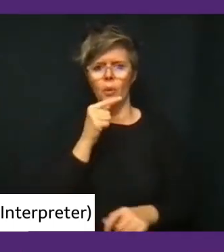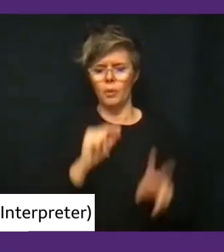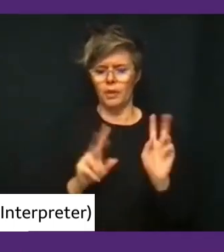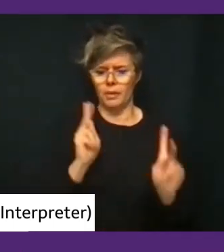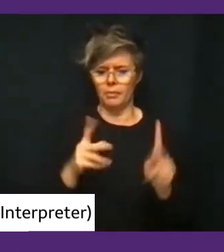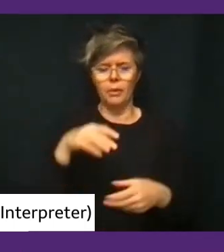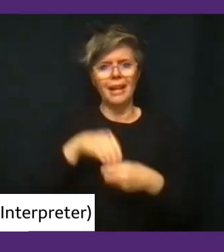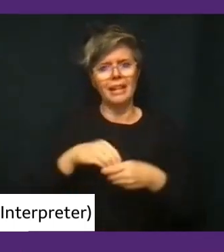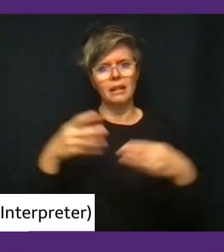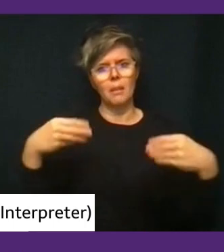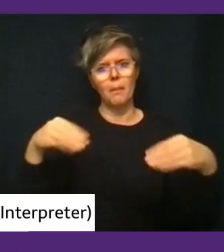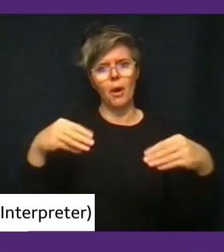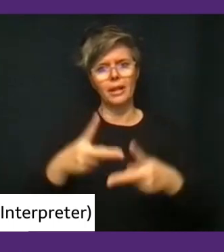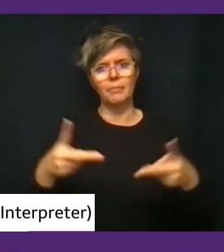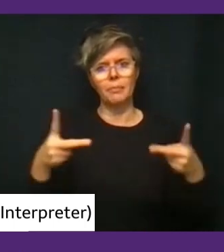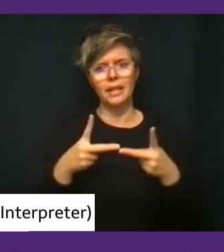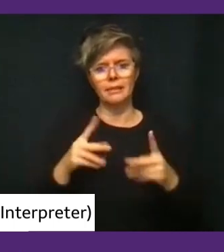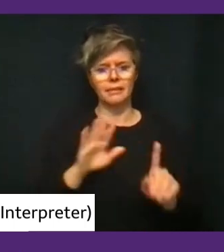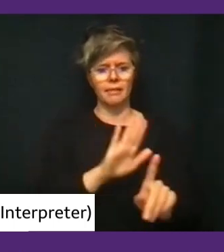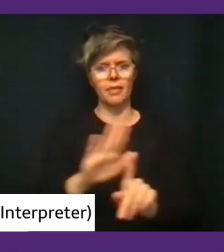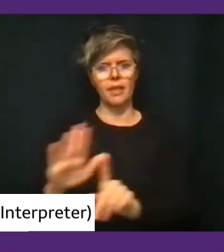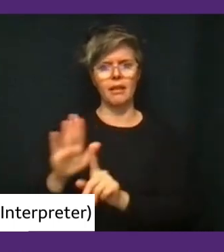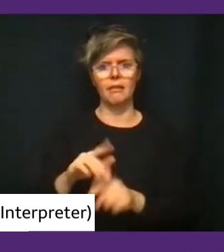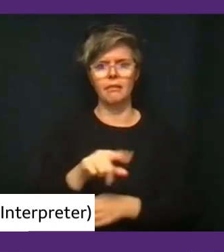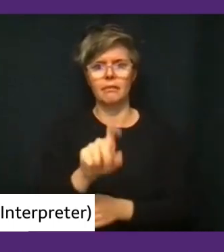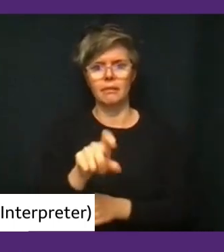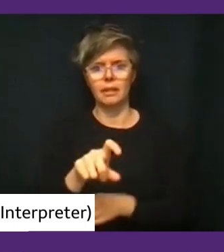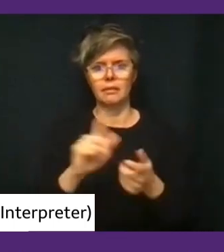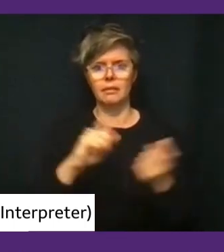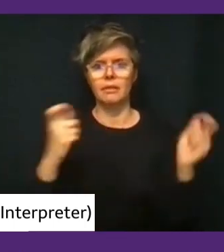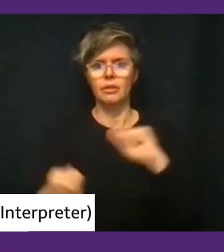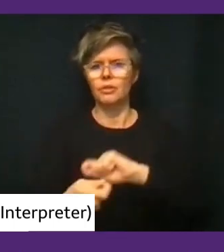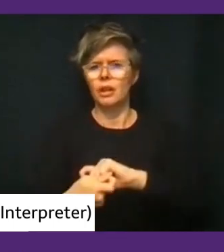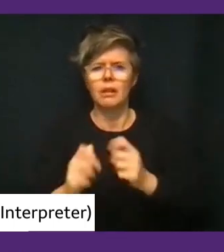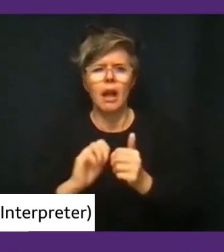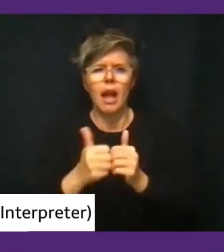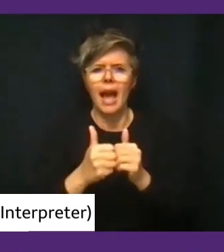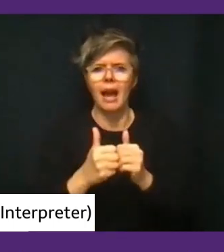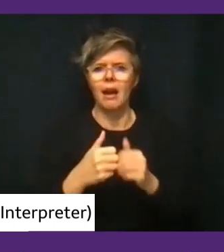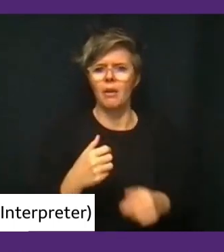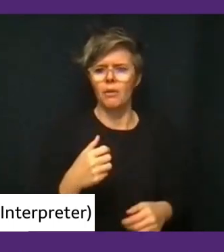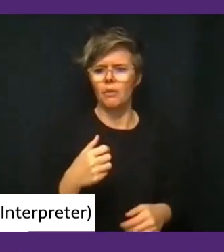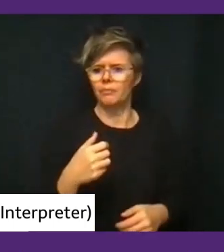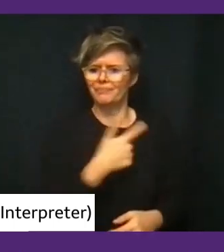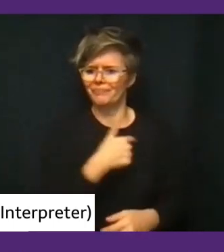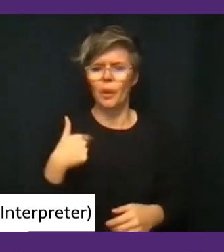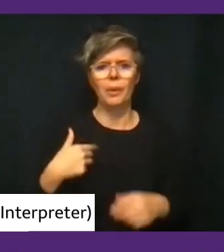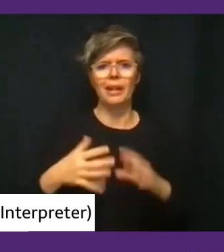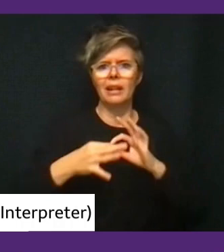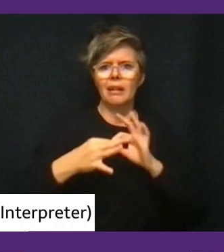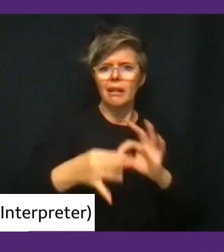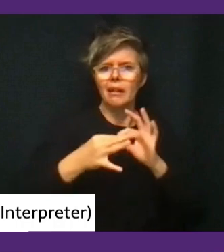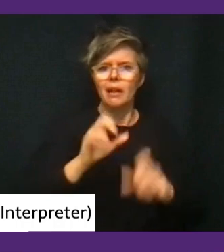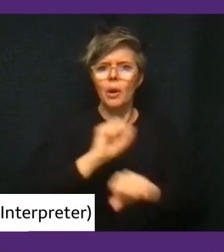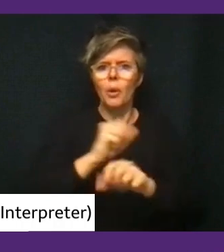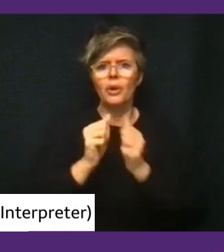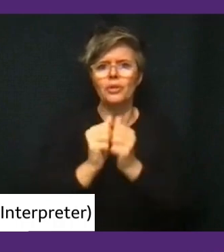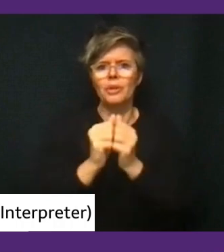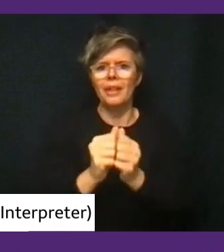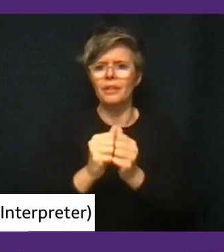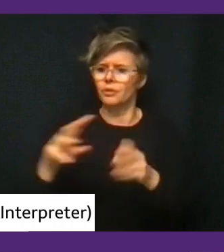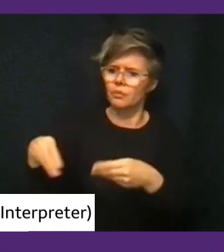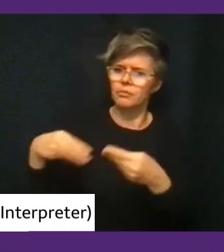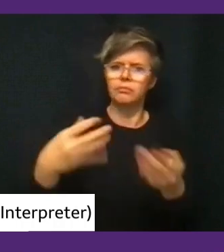have different needs? And how do you see us working together to enable that, to make, to bring that equality and inclusion across